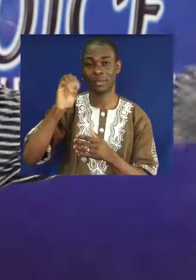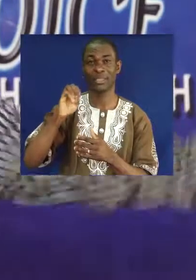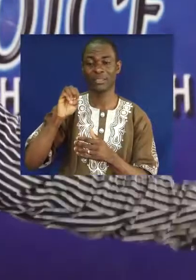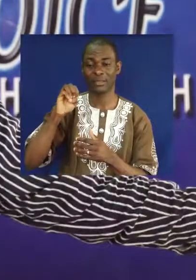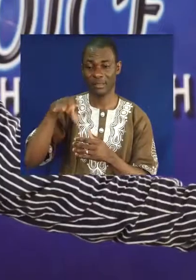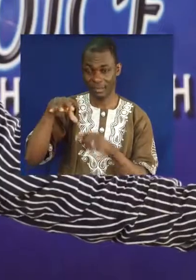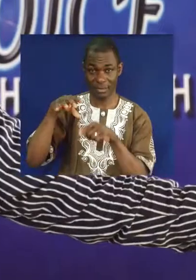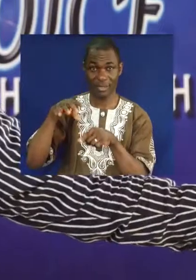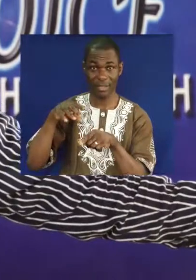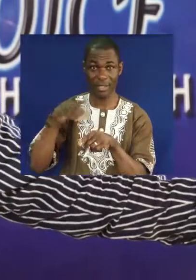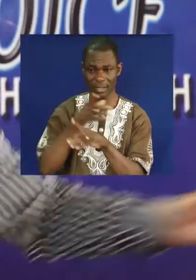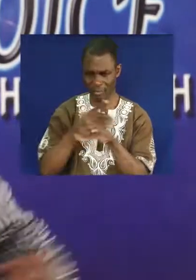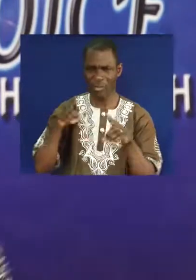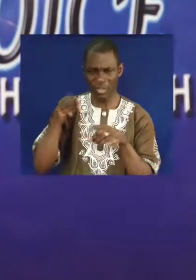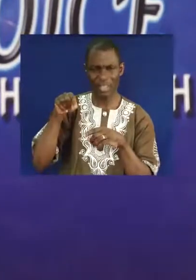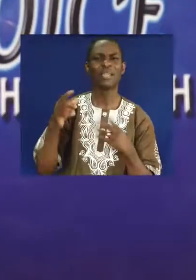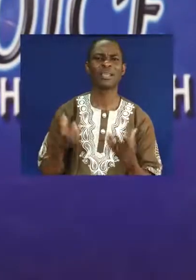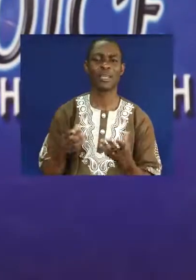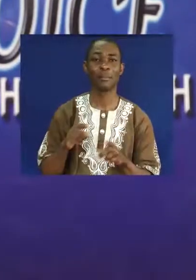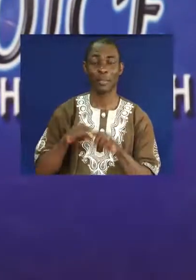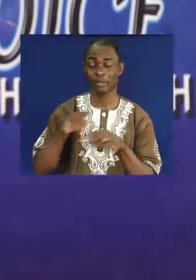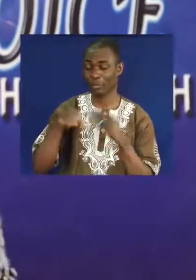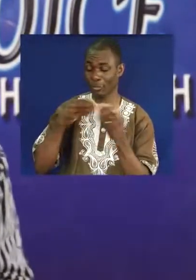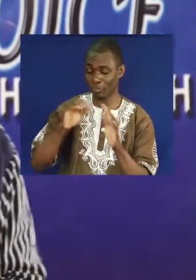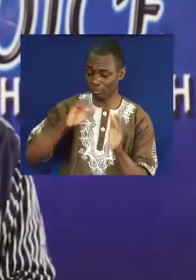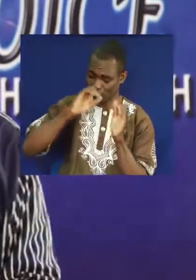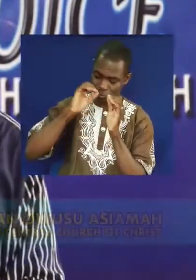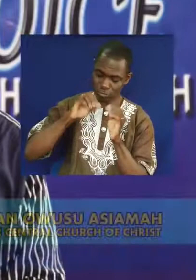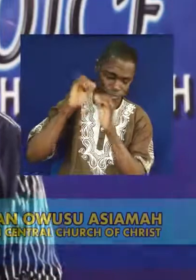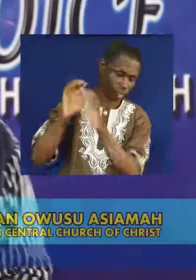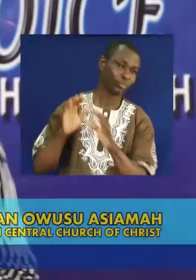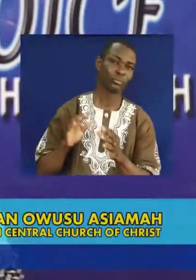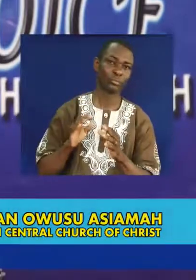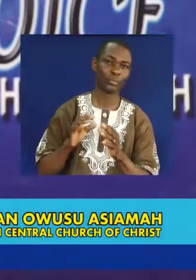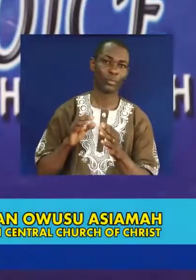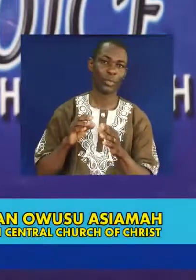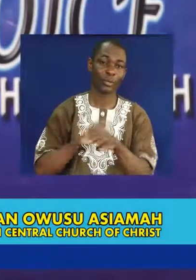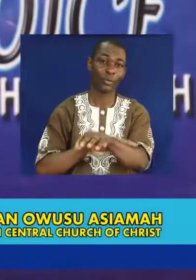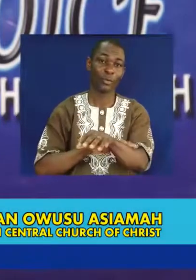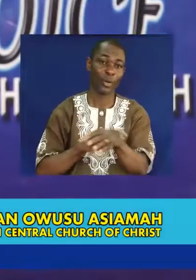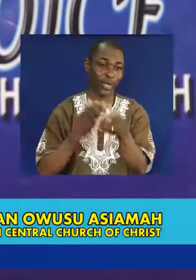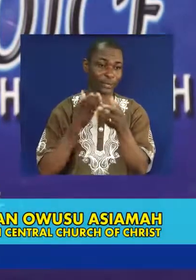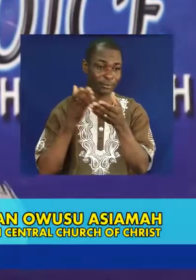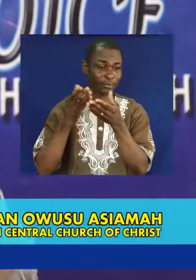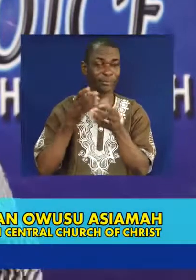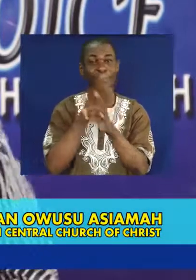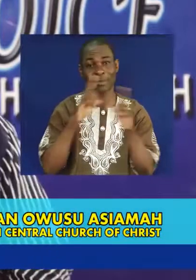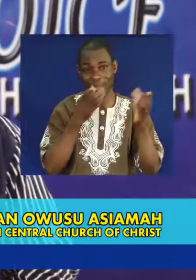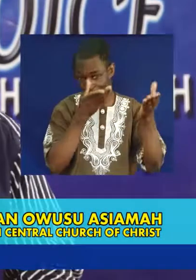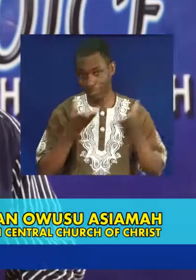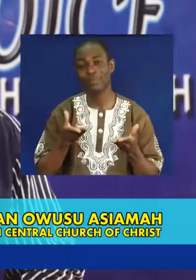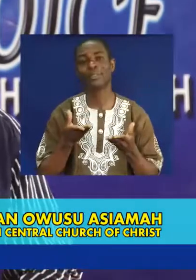ene edos enti no kwade da hono no sa nkrofo kakra no a omo busuafo tu omo di ko school akese aye betimi akase omo